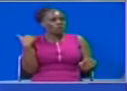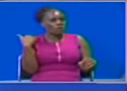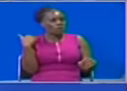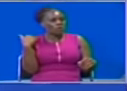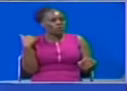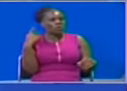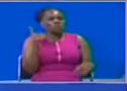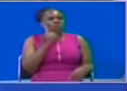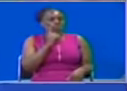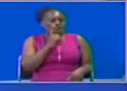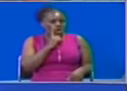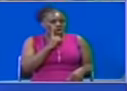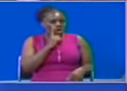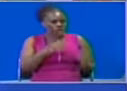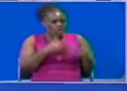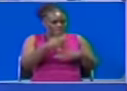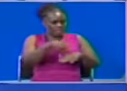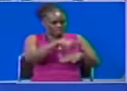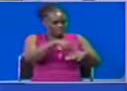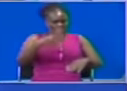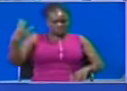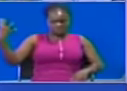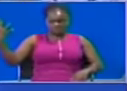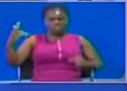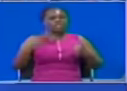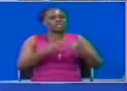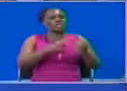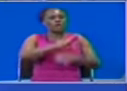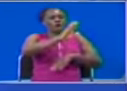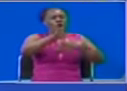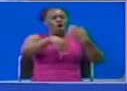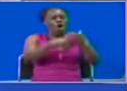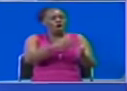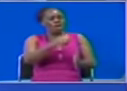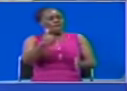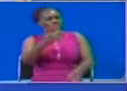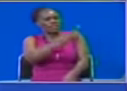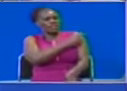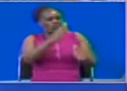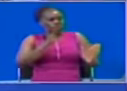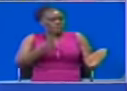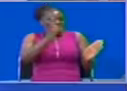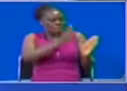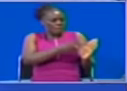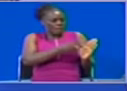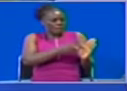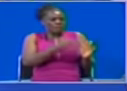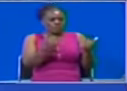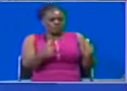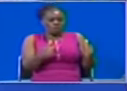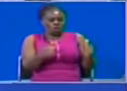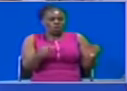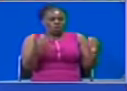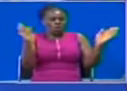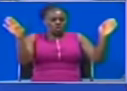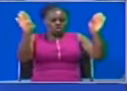this morning, that for the next 48 hours, that all other doctors who have not yet downed their tools shall do so for the